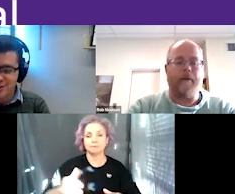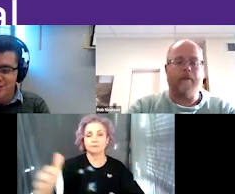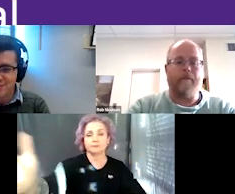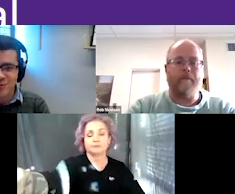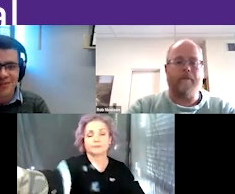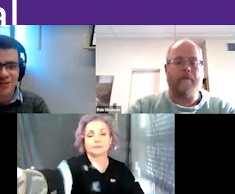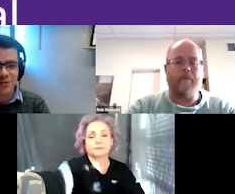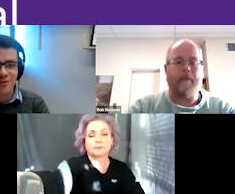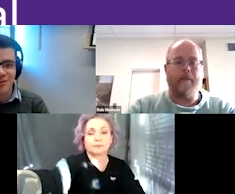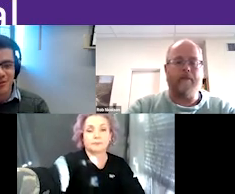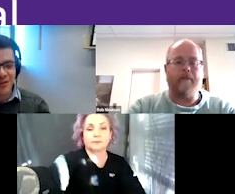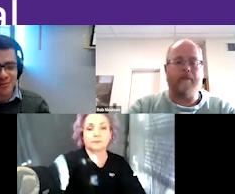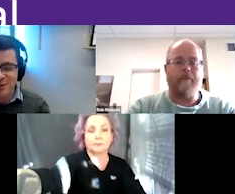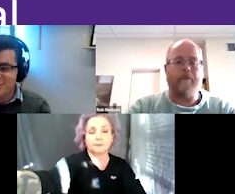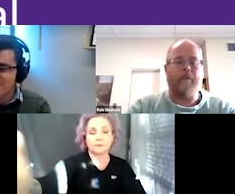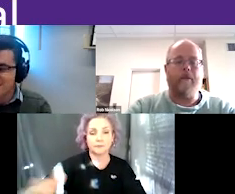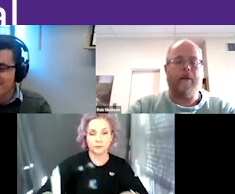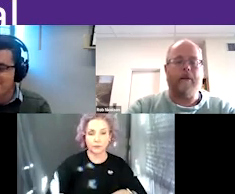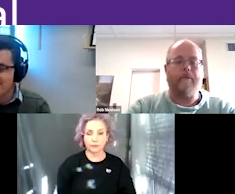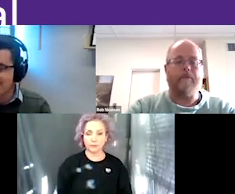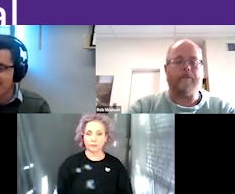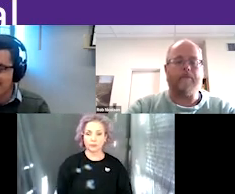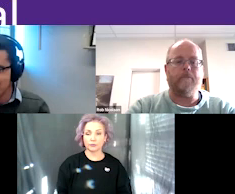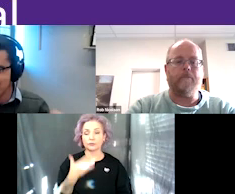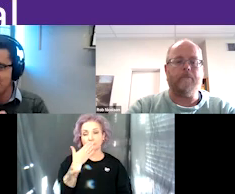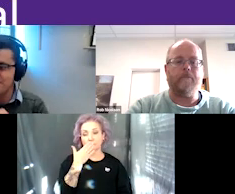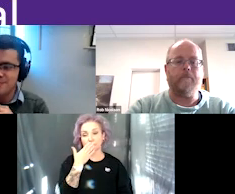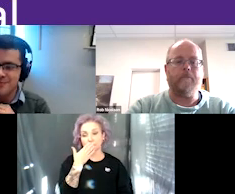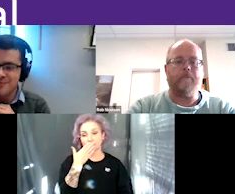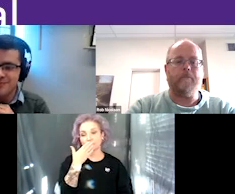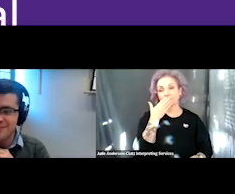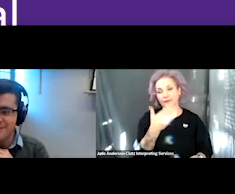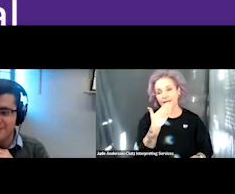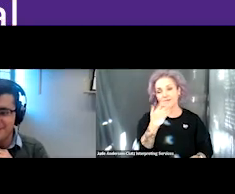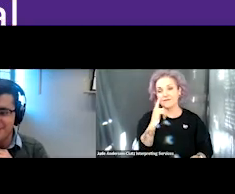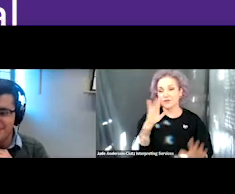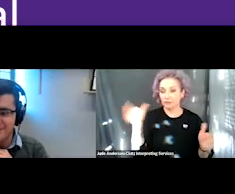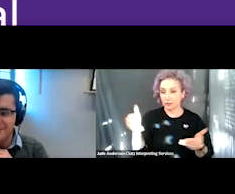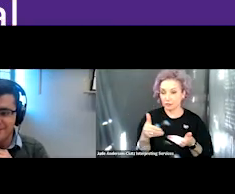the introduction. I'm just going to share my screen and make sure that you can see it.